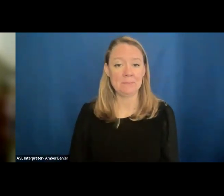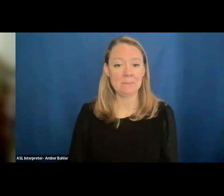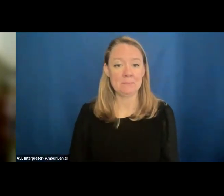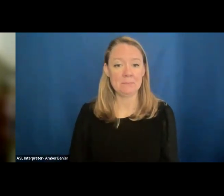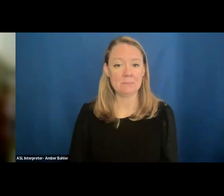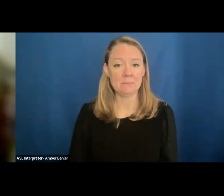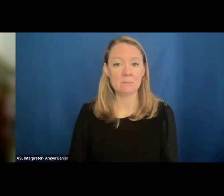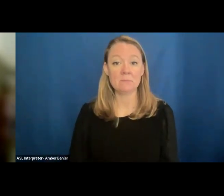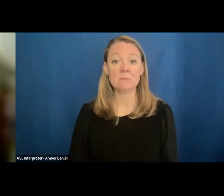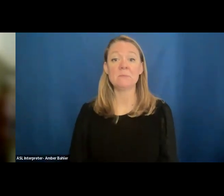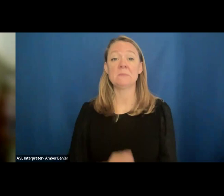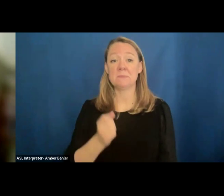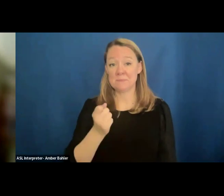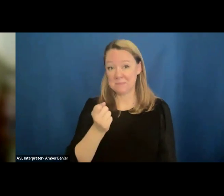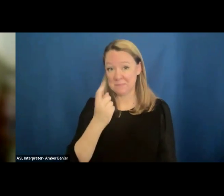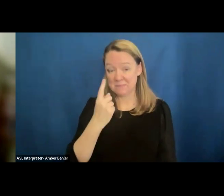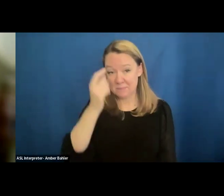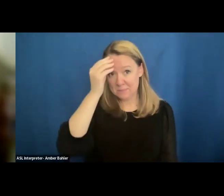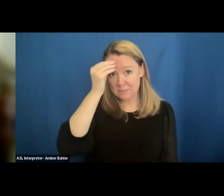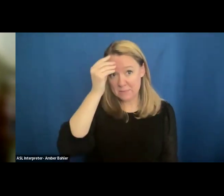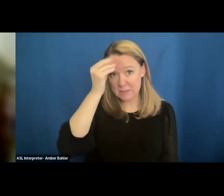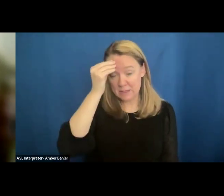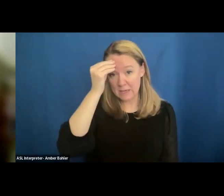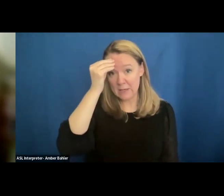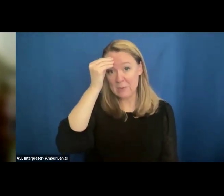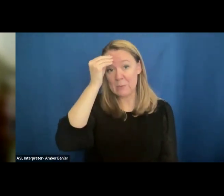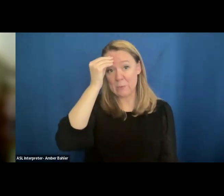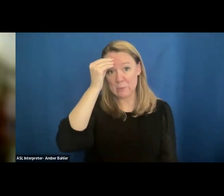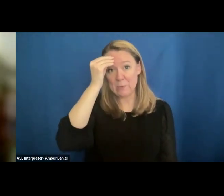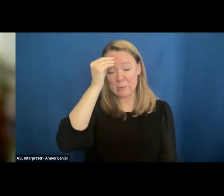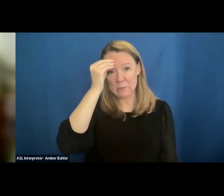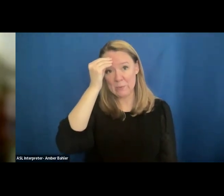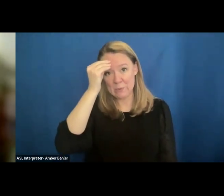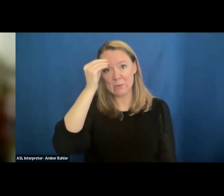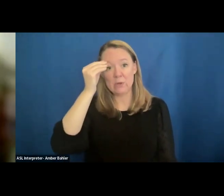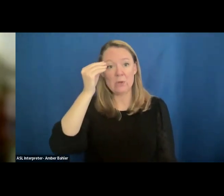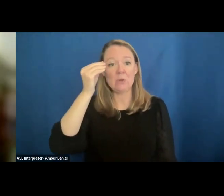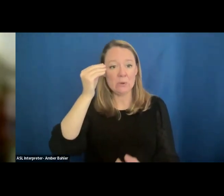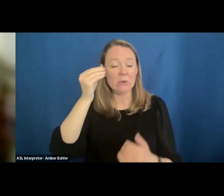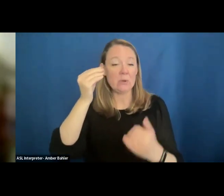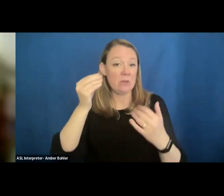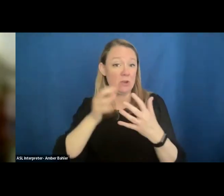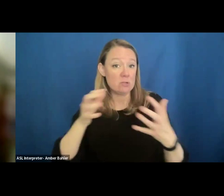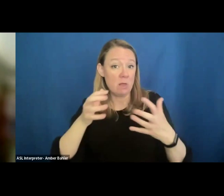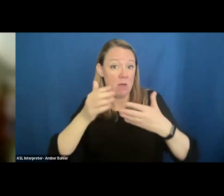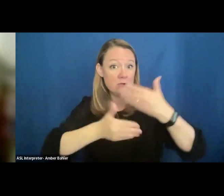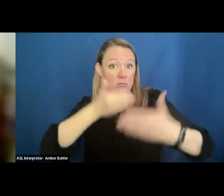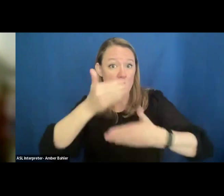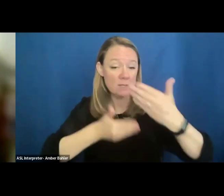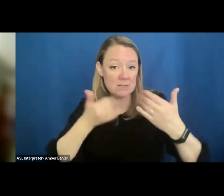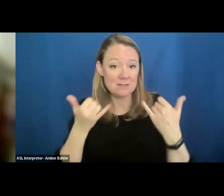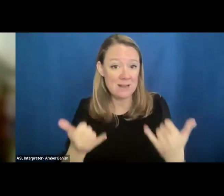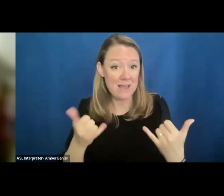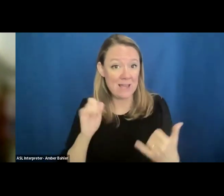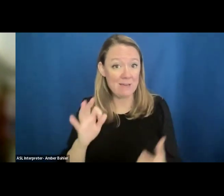I'm also thinking that there's a lot to process today from what we've learned. And so if you want to marinate